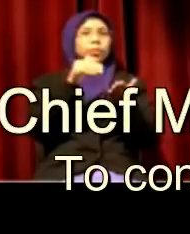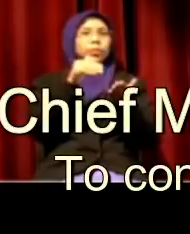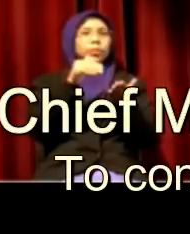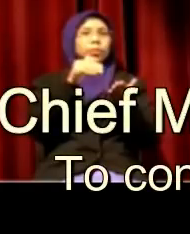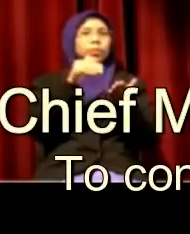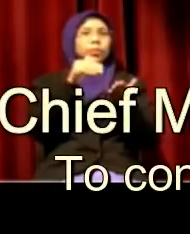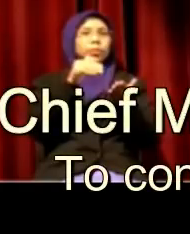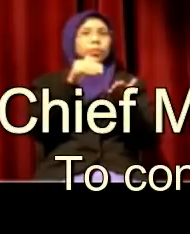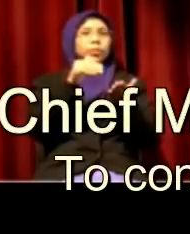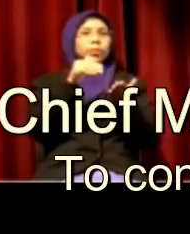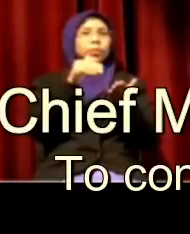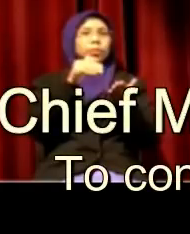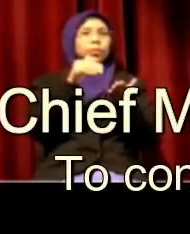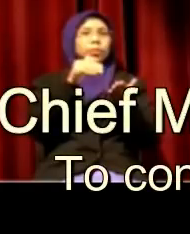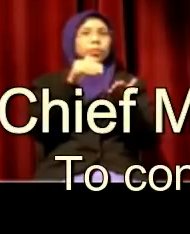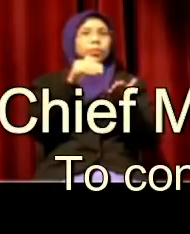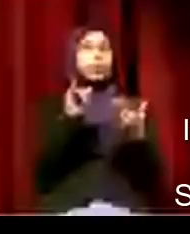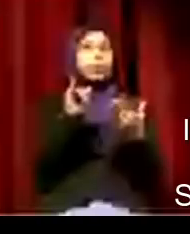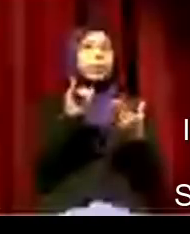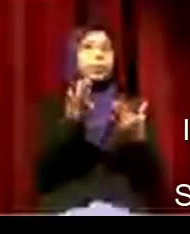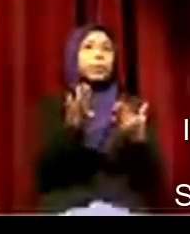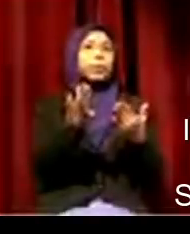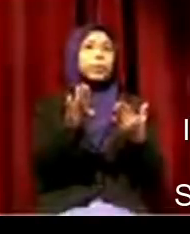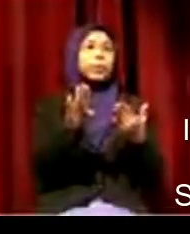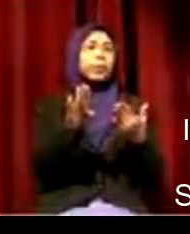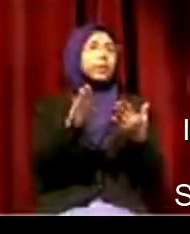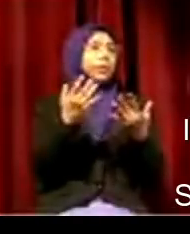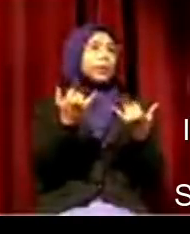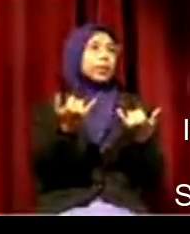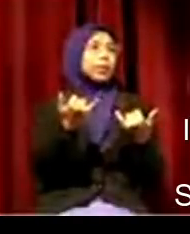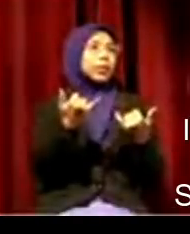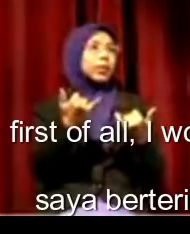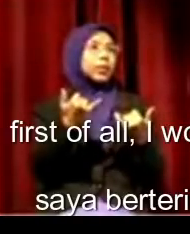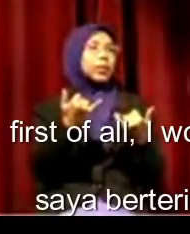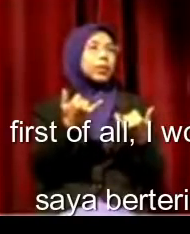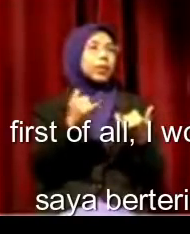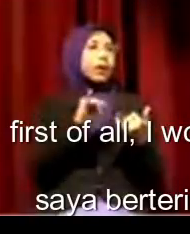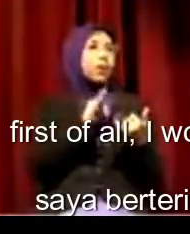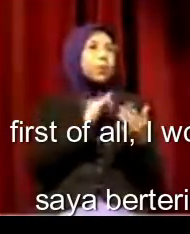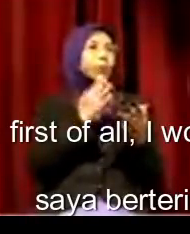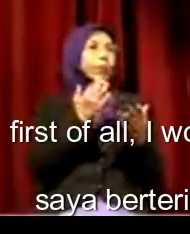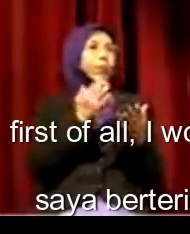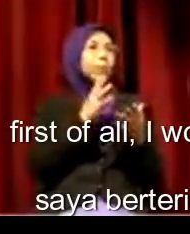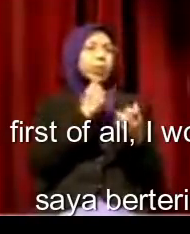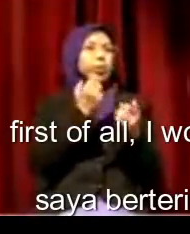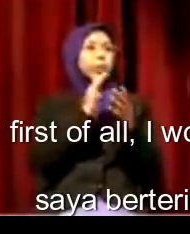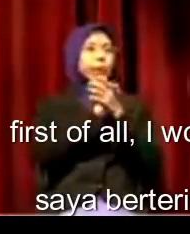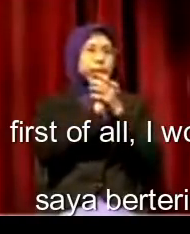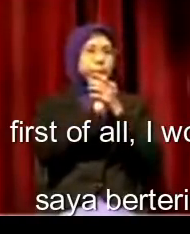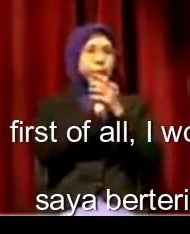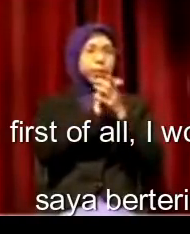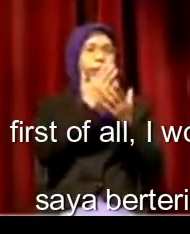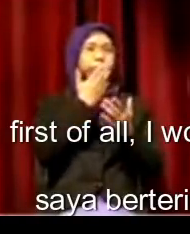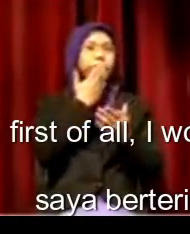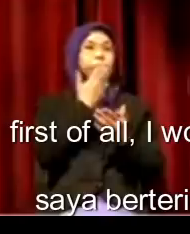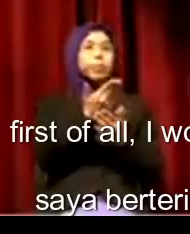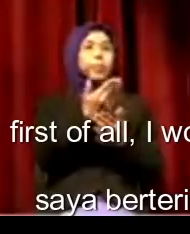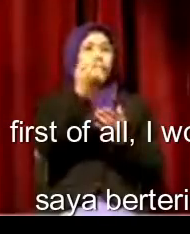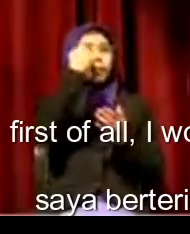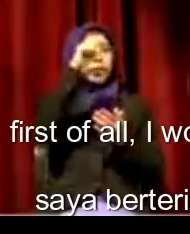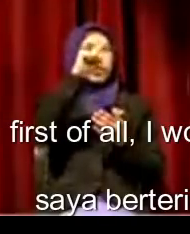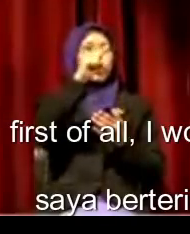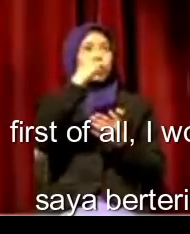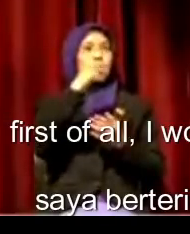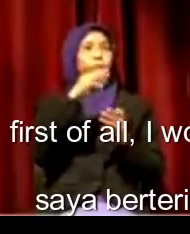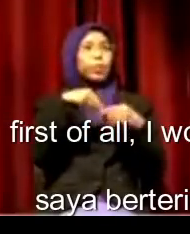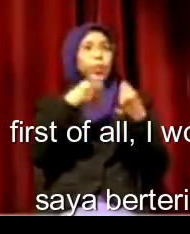Good morning. Thank you, YB. I'm Lim Gik Siang from the Penang Heritage Trust. First of all, I would like to thank the government for giving the civil